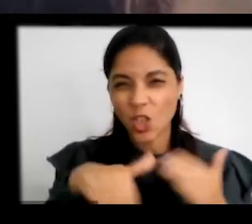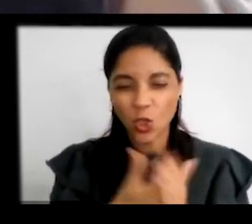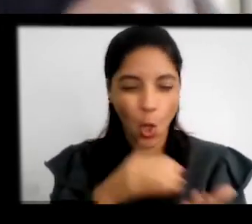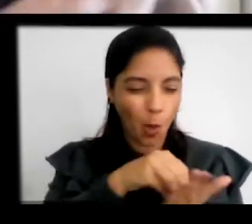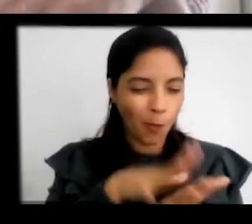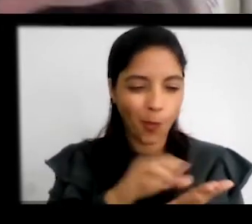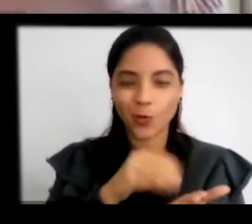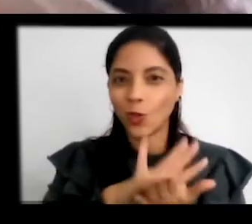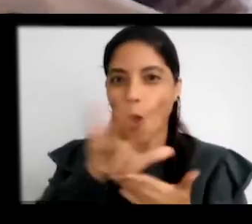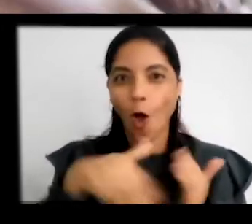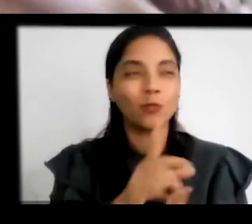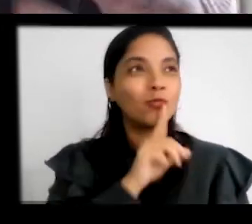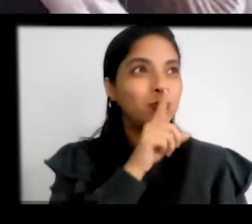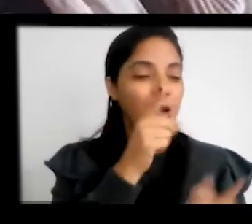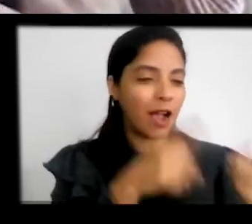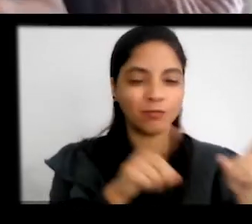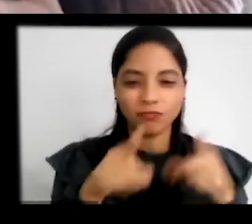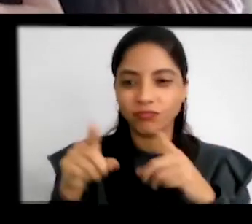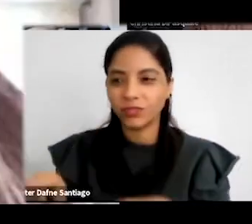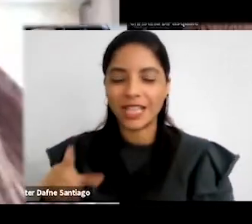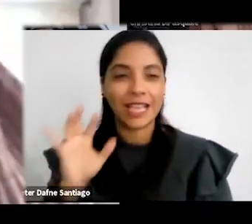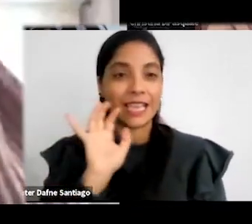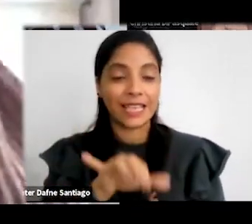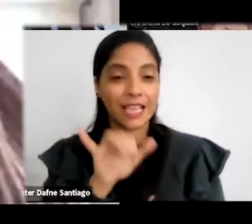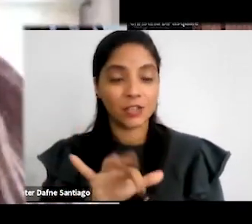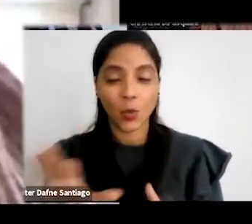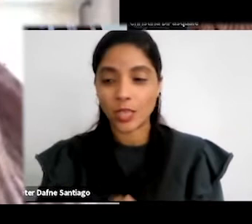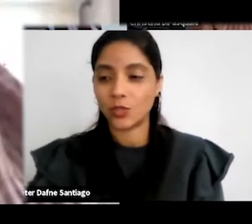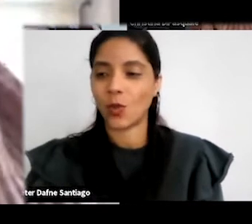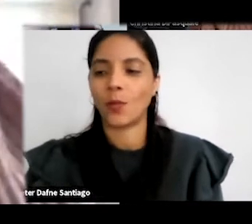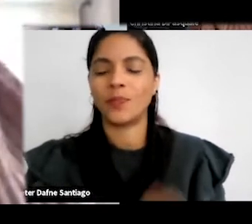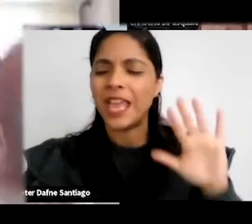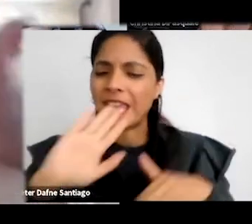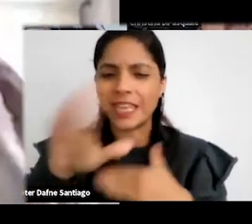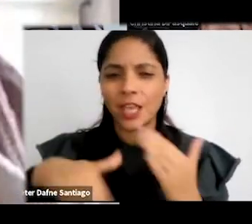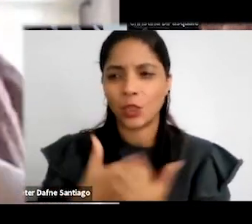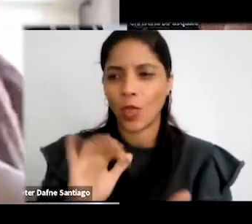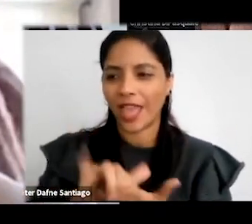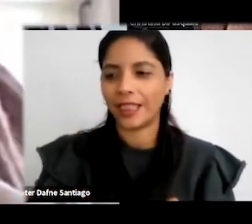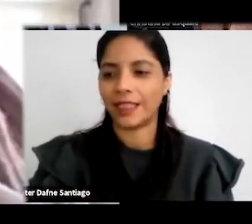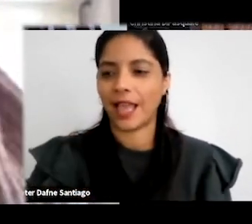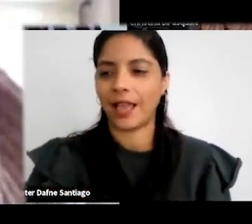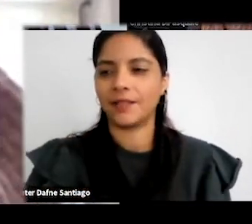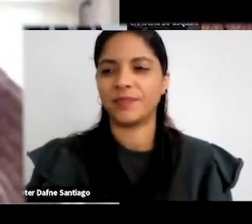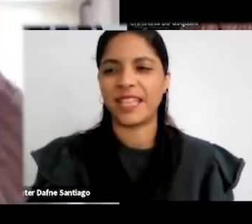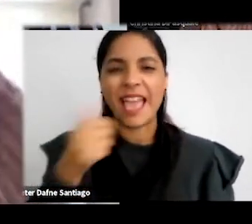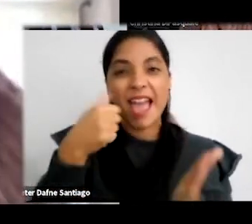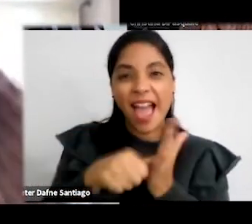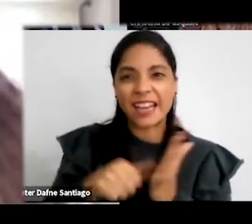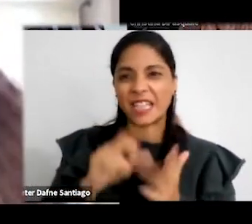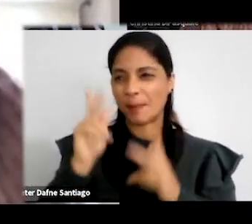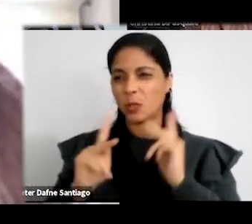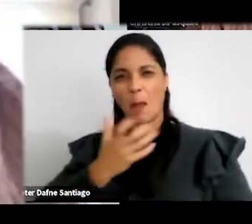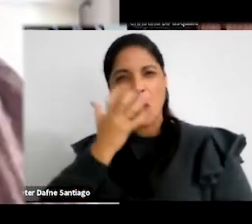this folder. So it's like all of these like angry letters and license challenges and bad